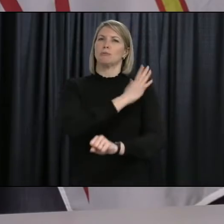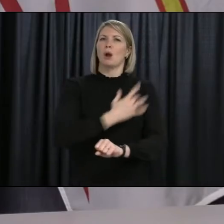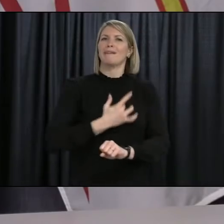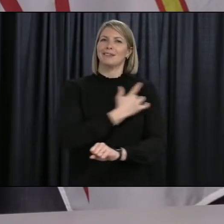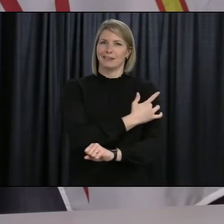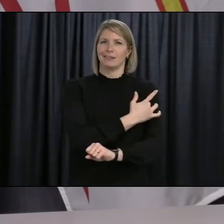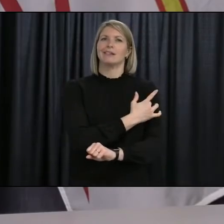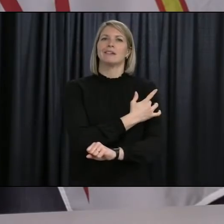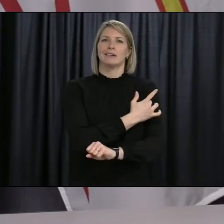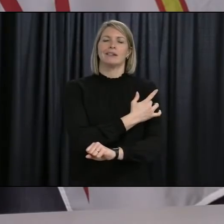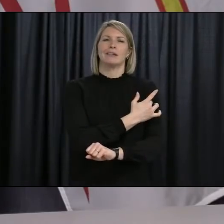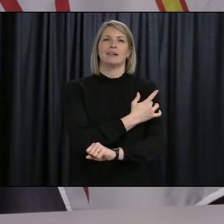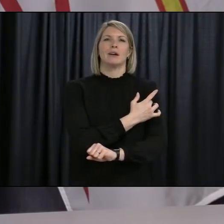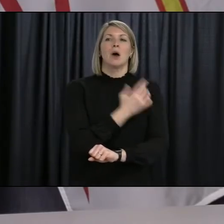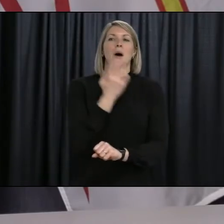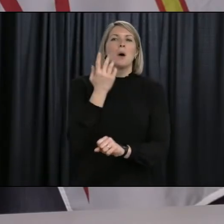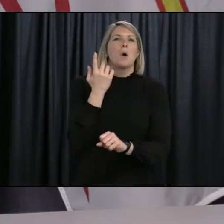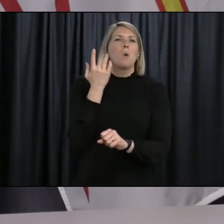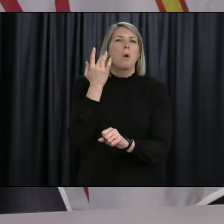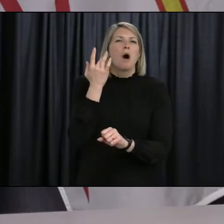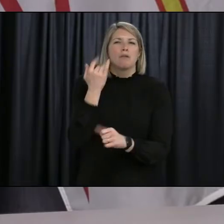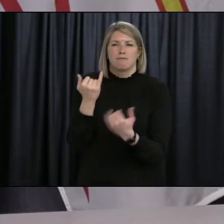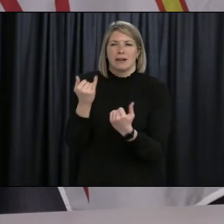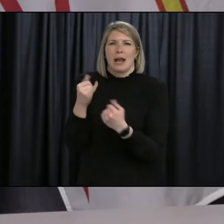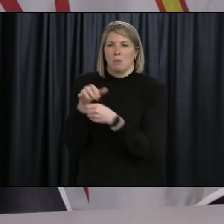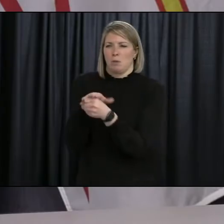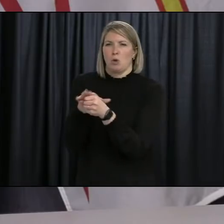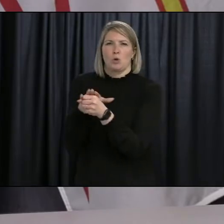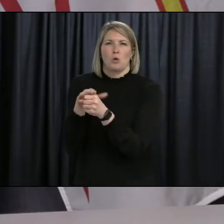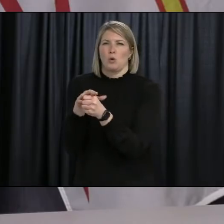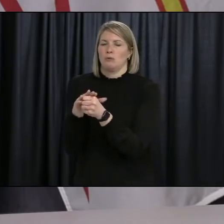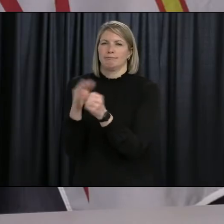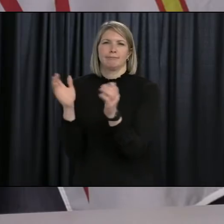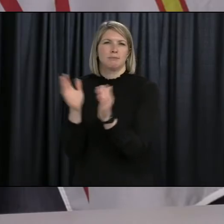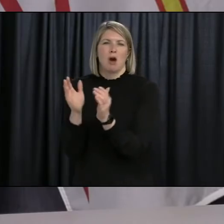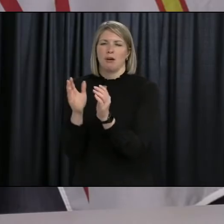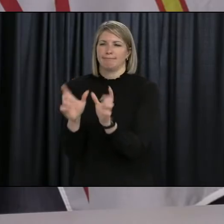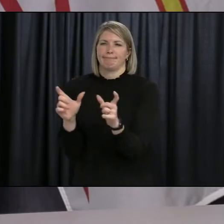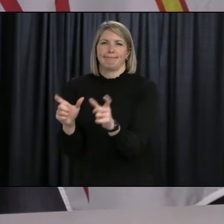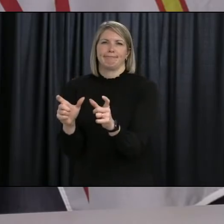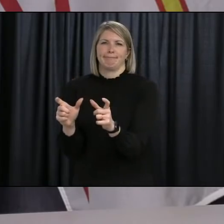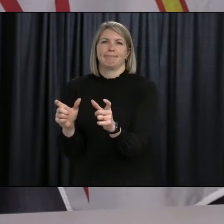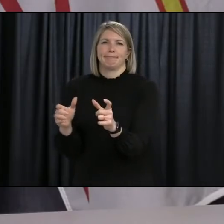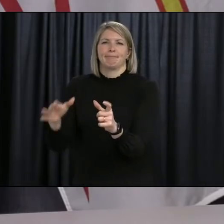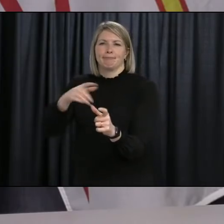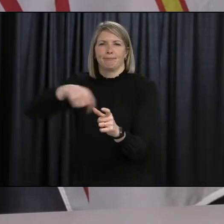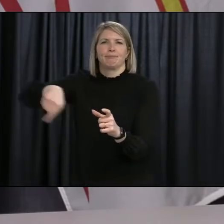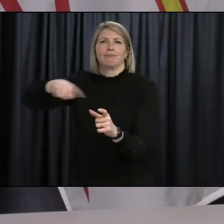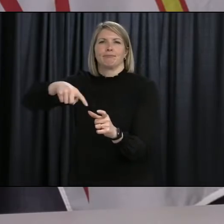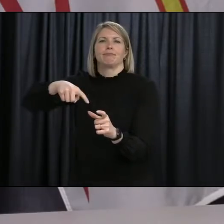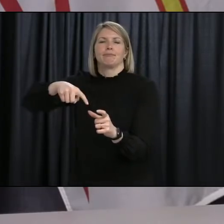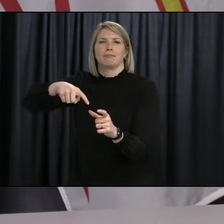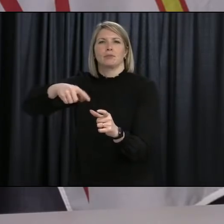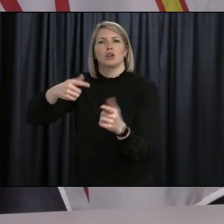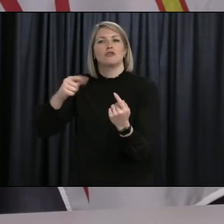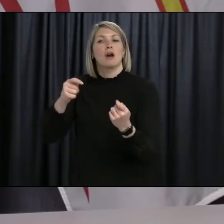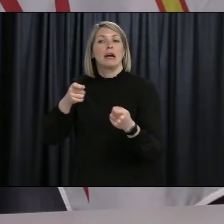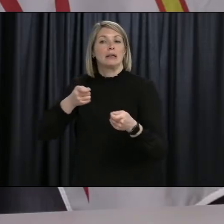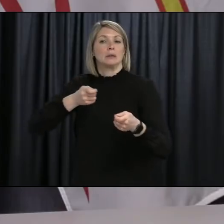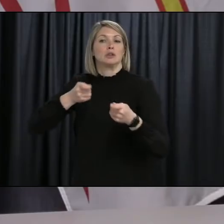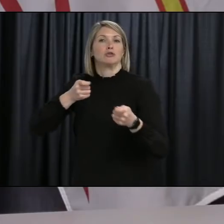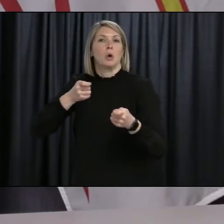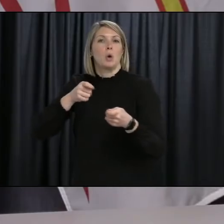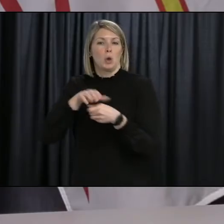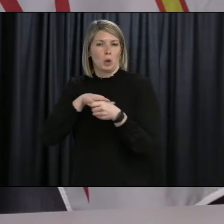when we encounter situations like we're seeing right now. What we're trying to do is give a localized,